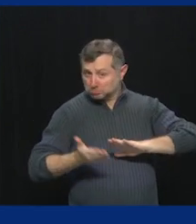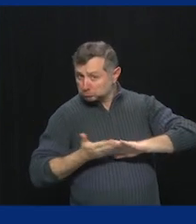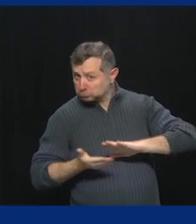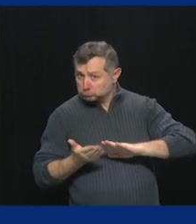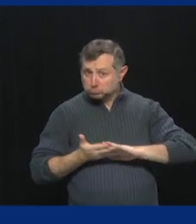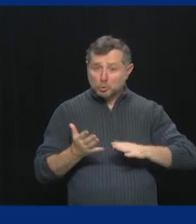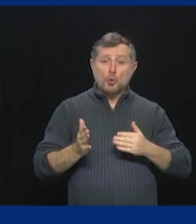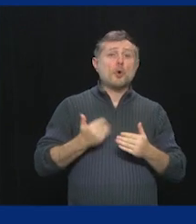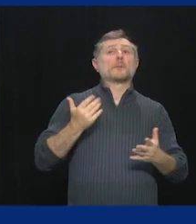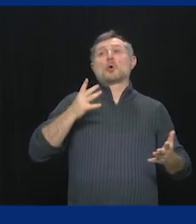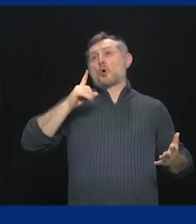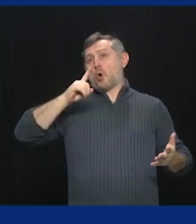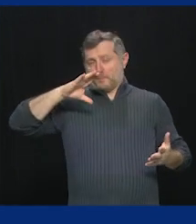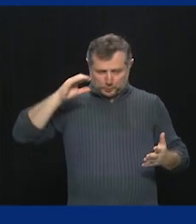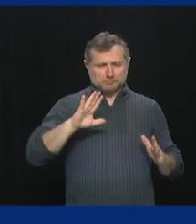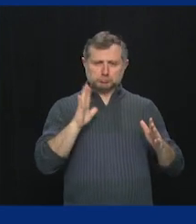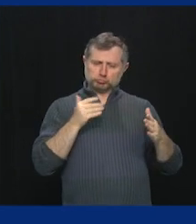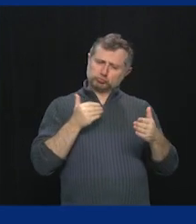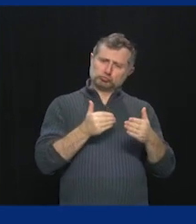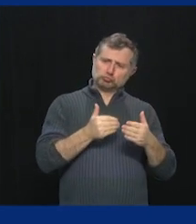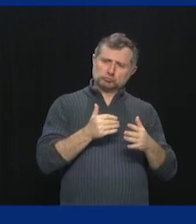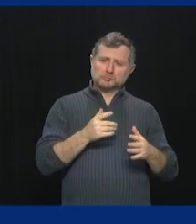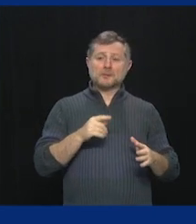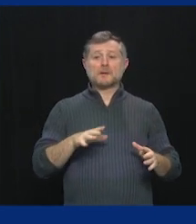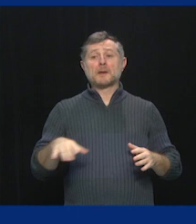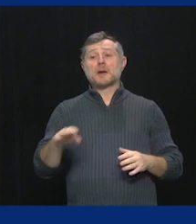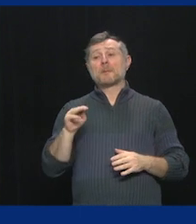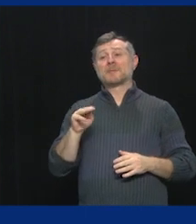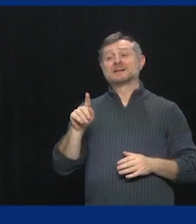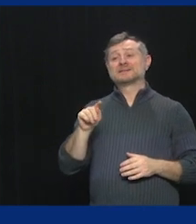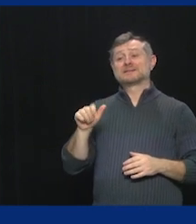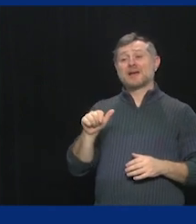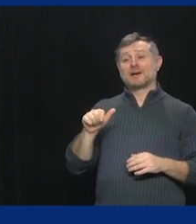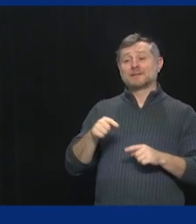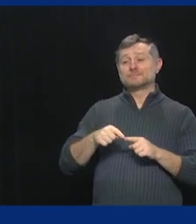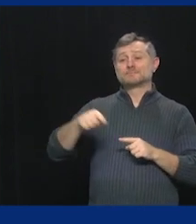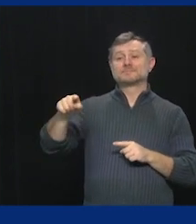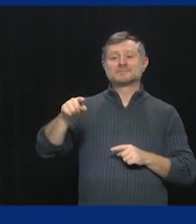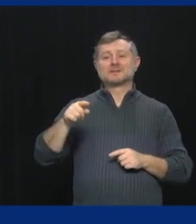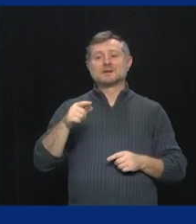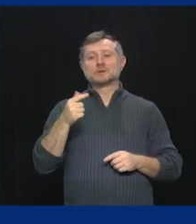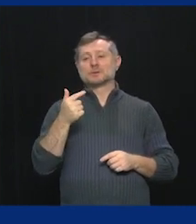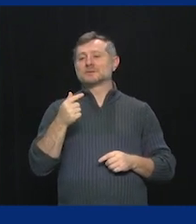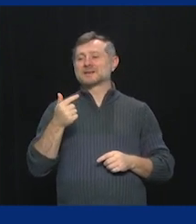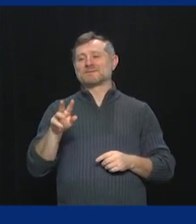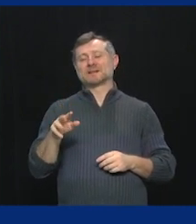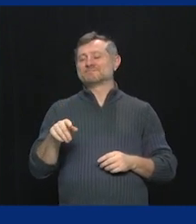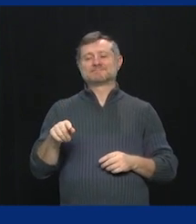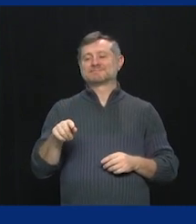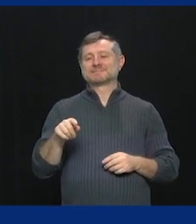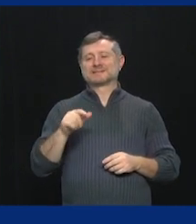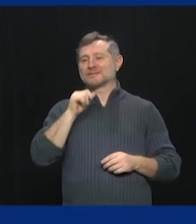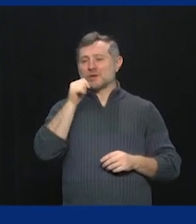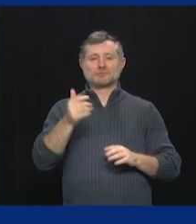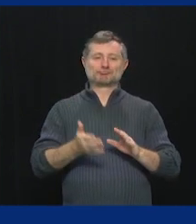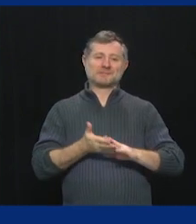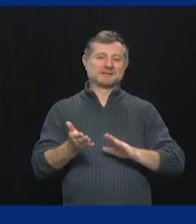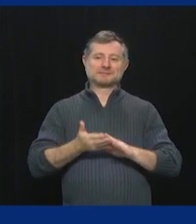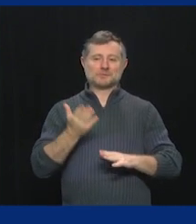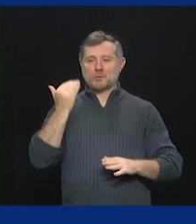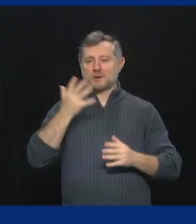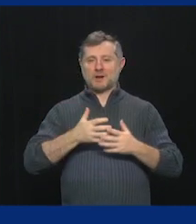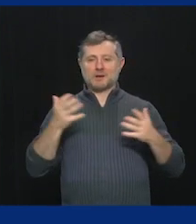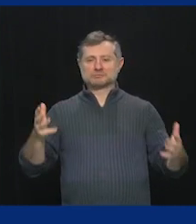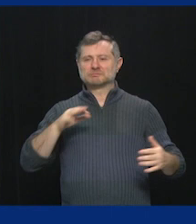activity. Metro North up through the Hudson Valley is still a suspended service because of the amount of debris